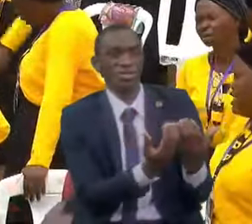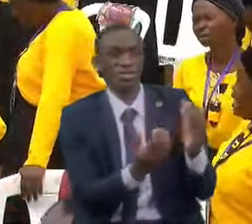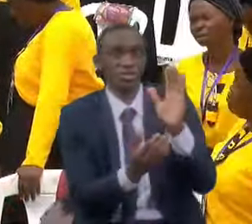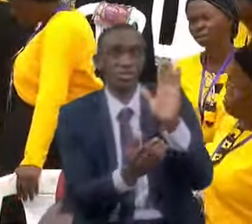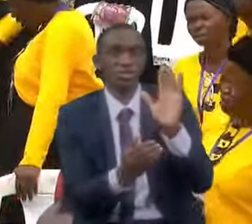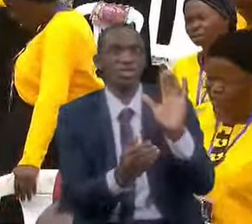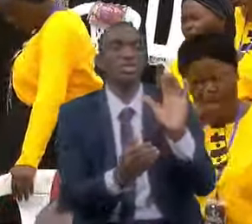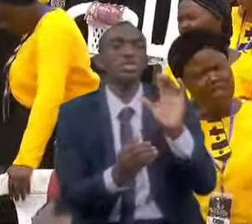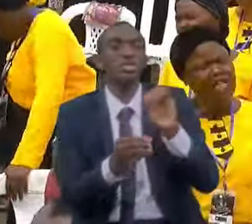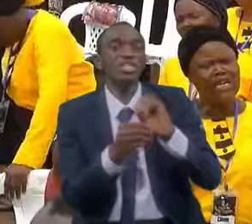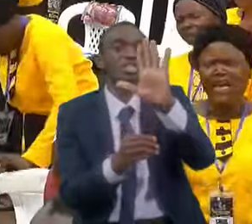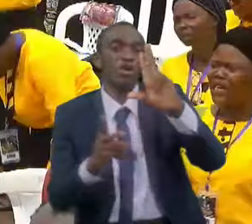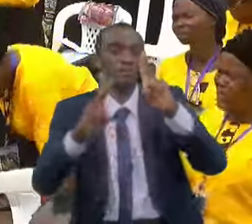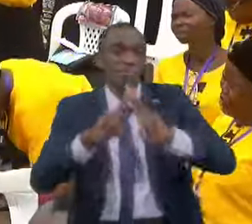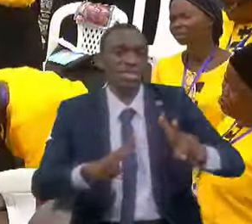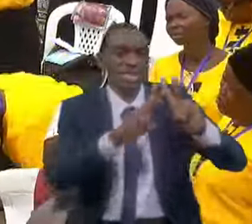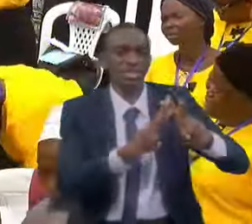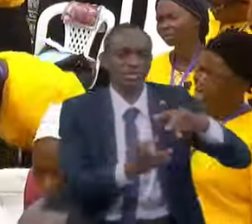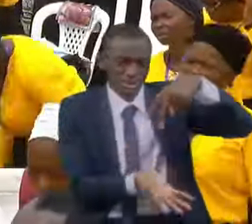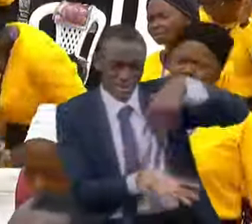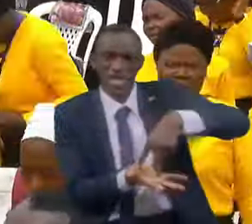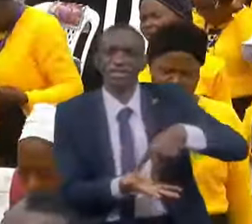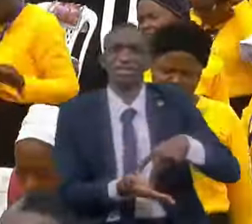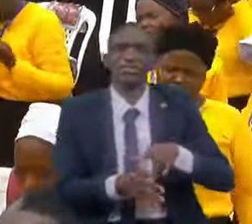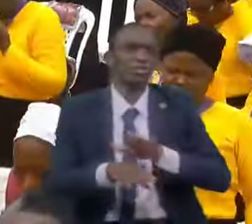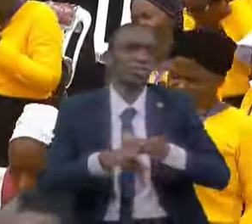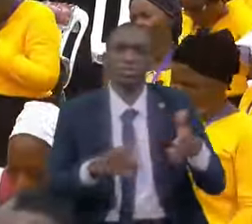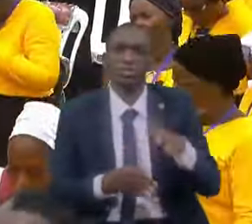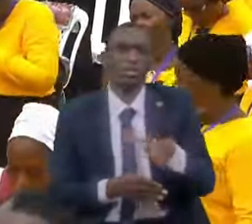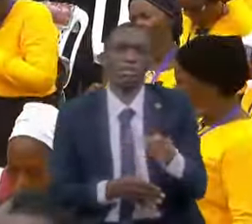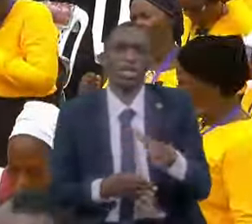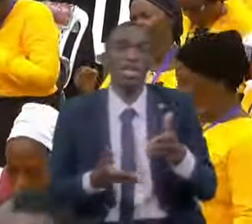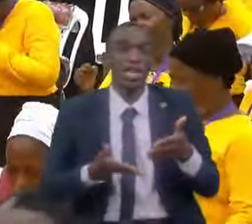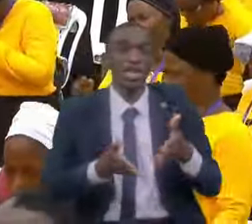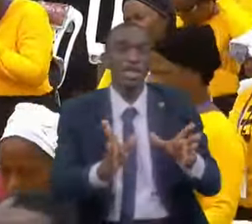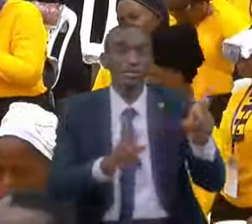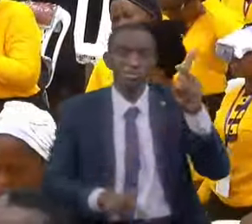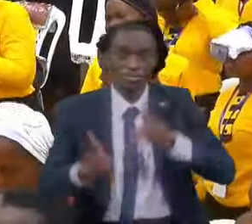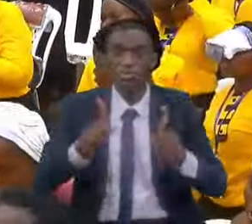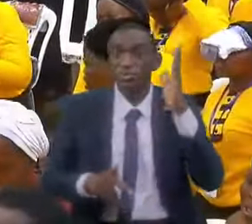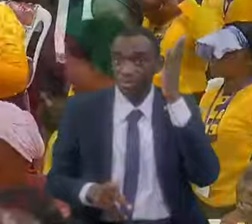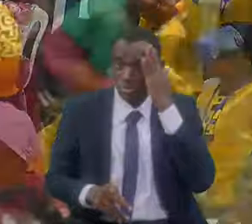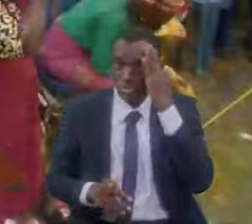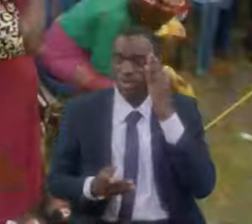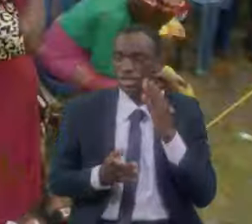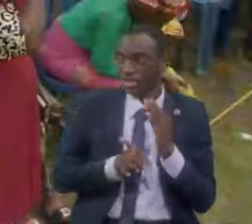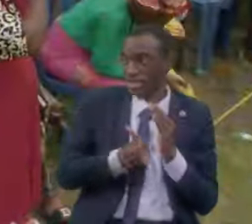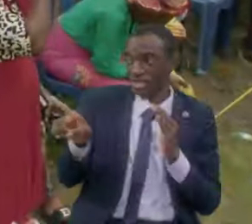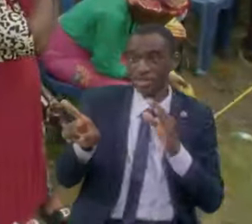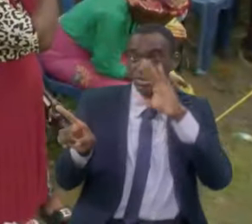Your village, stand. Let them know there is a converted man